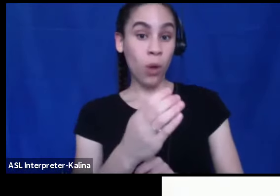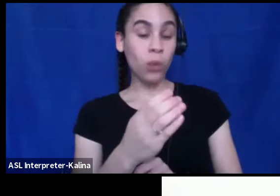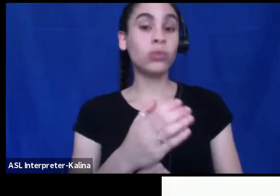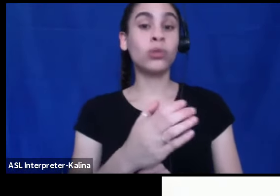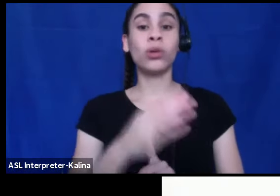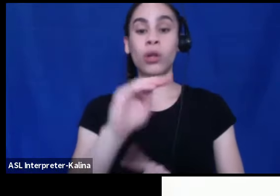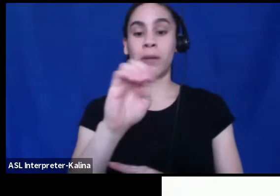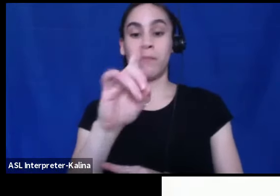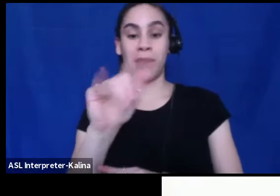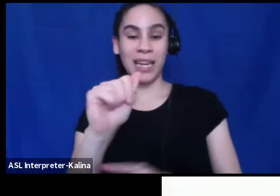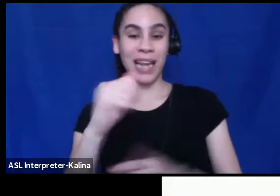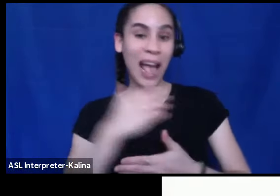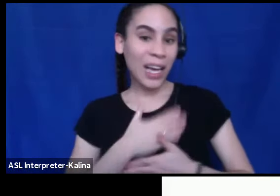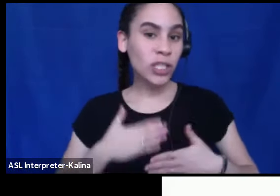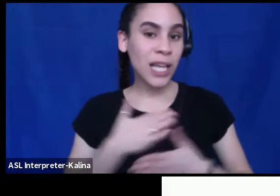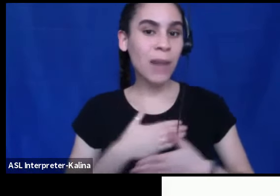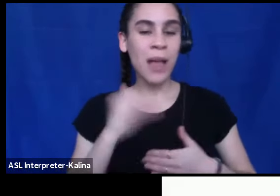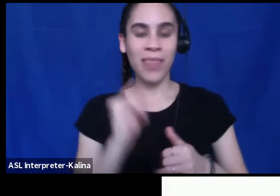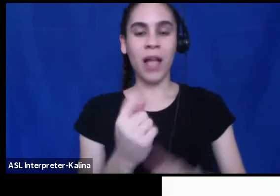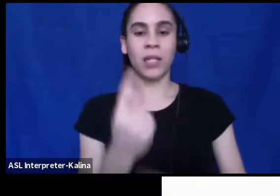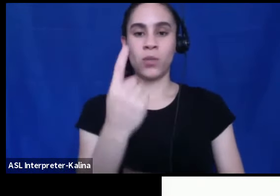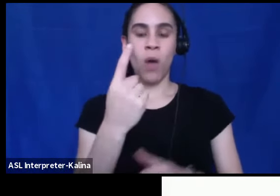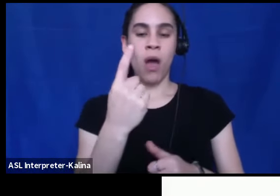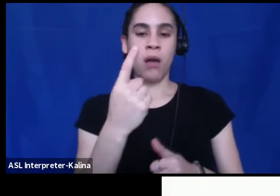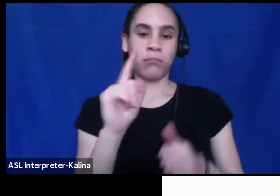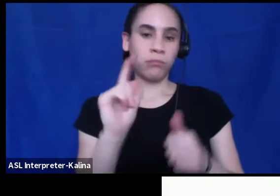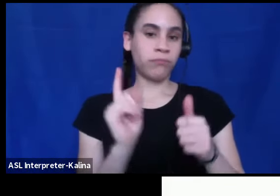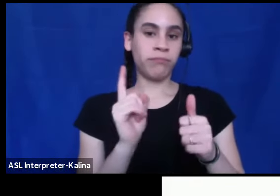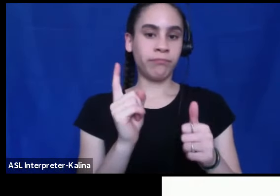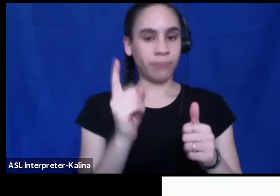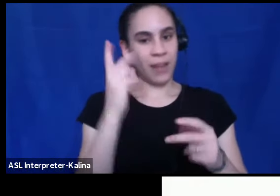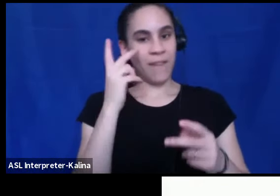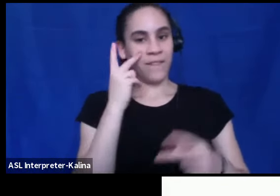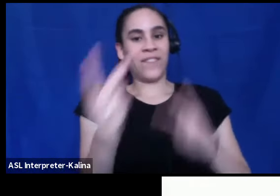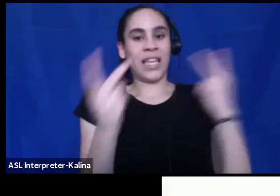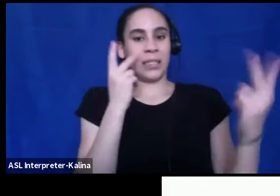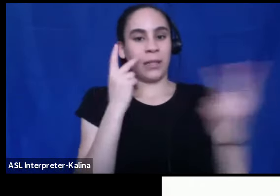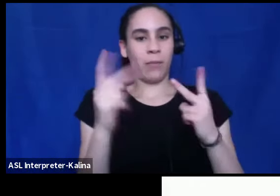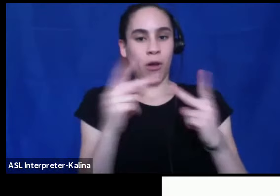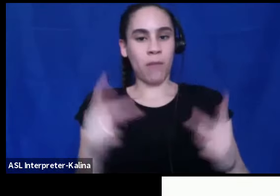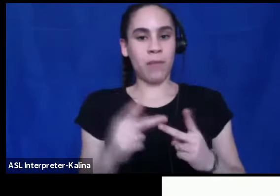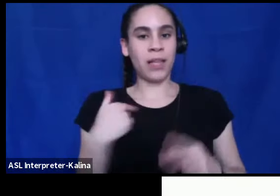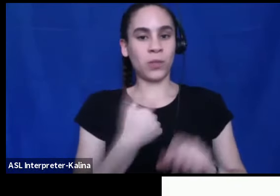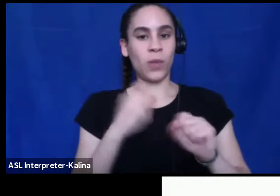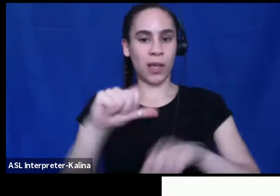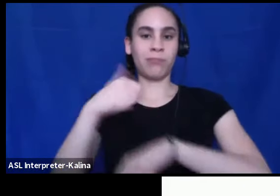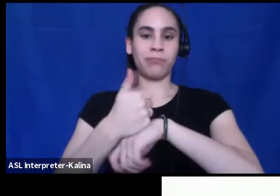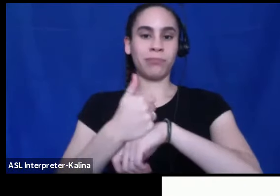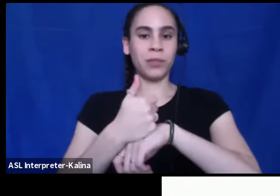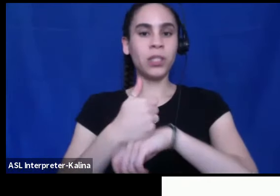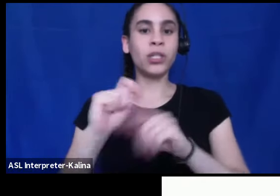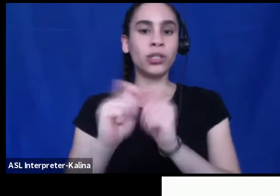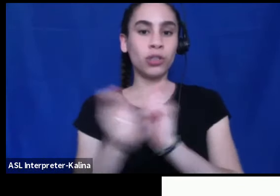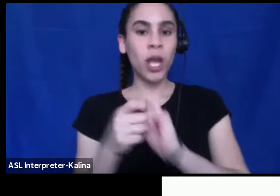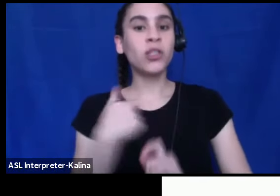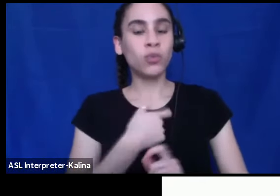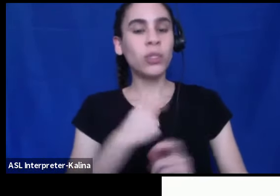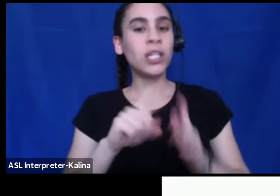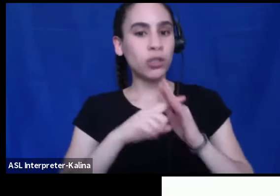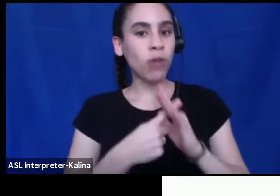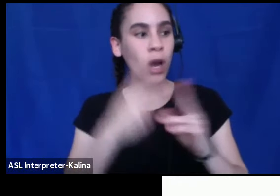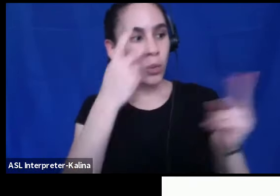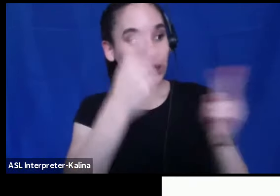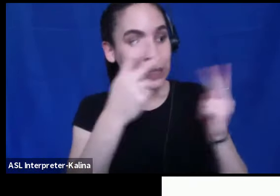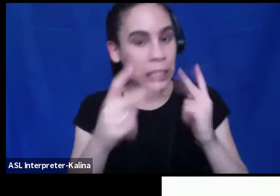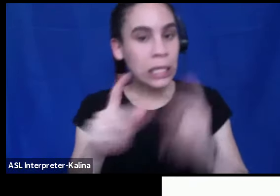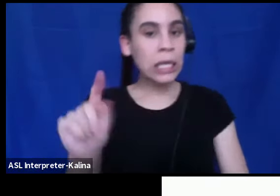that's one of the most visible places we can really start to create change. We're starting to see some of that in TV and